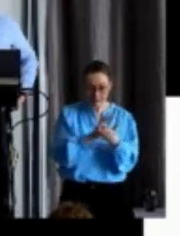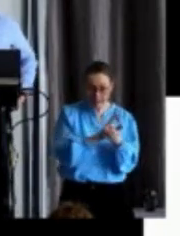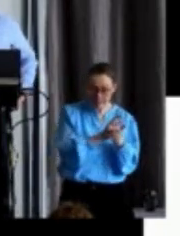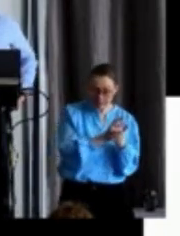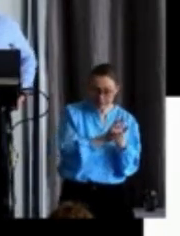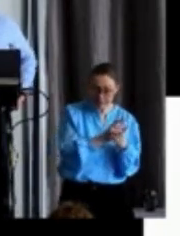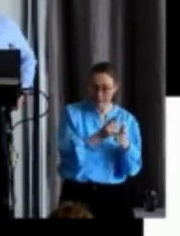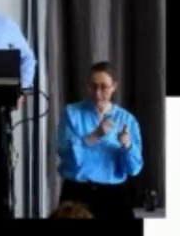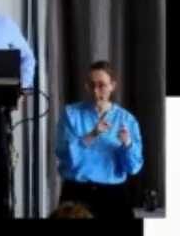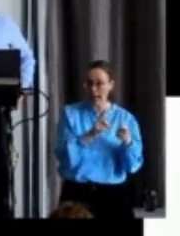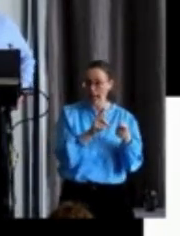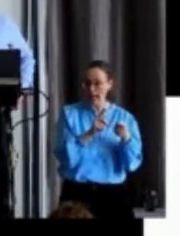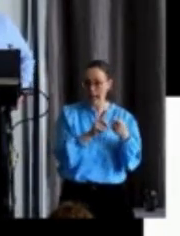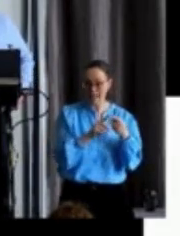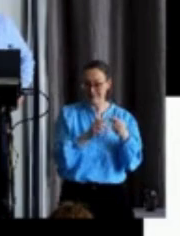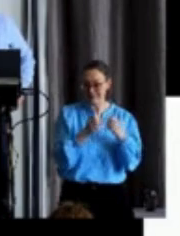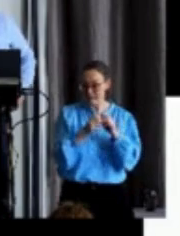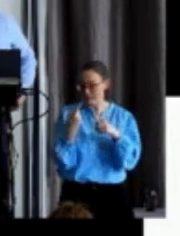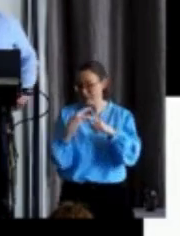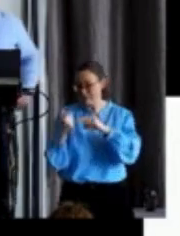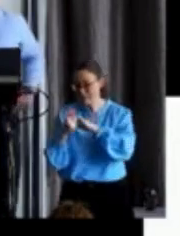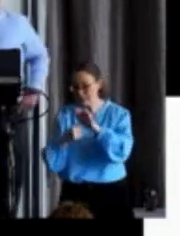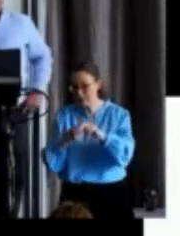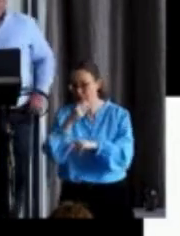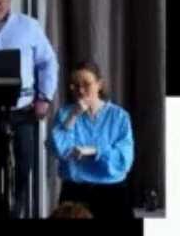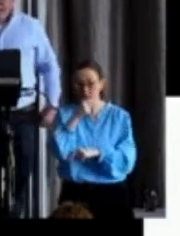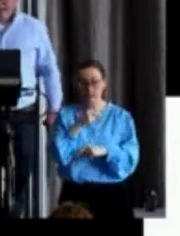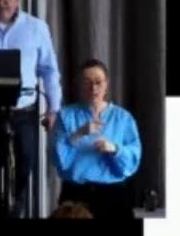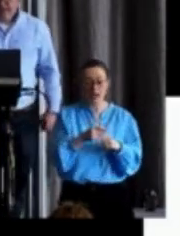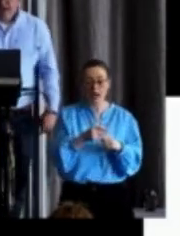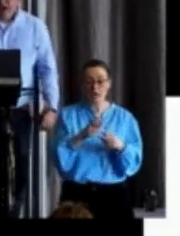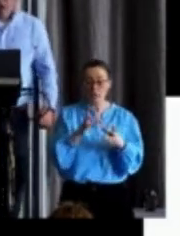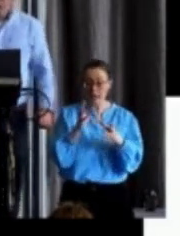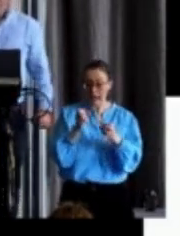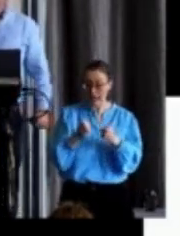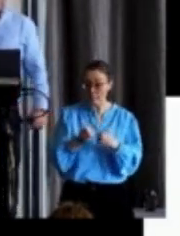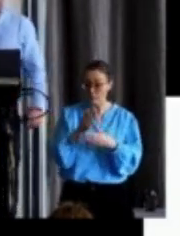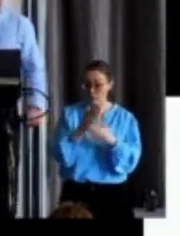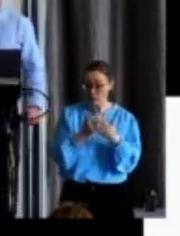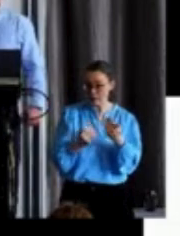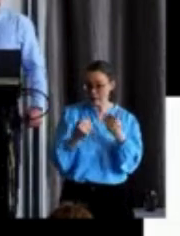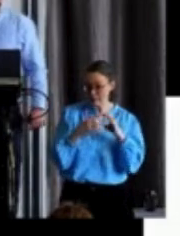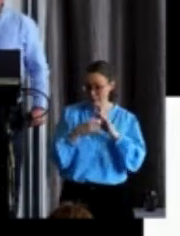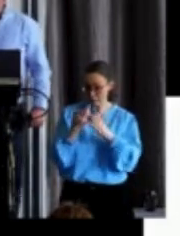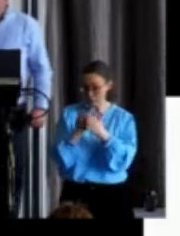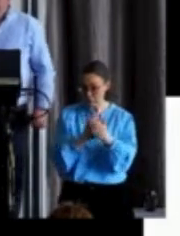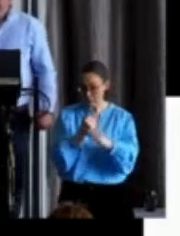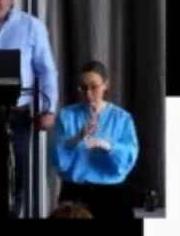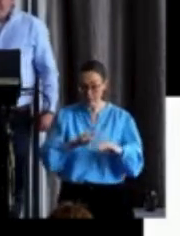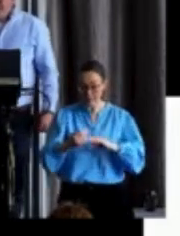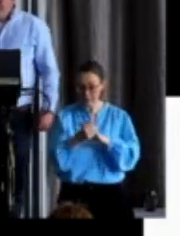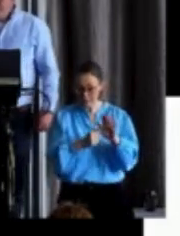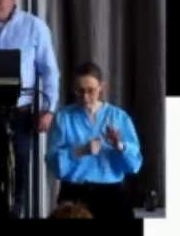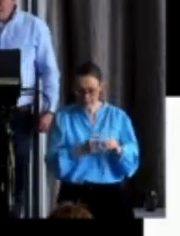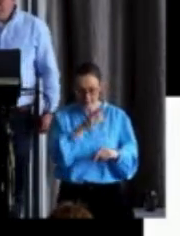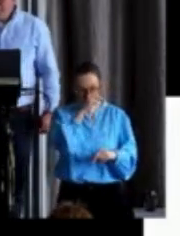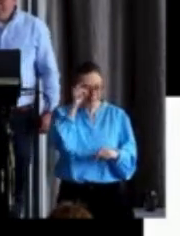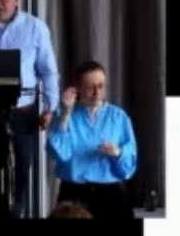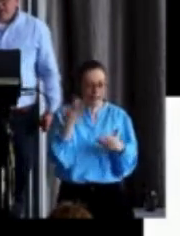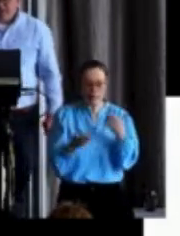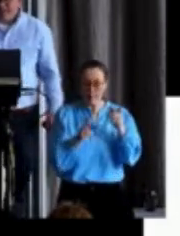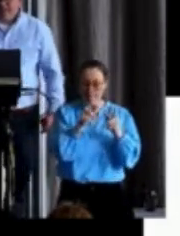brief statements about people's experiences, examples of key findings. How a person experiences and adapts to